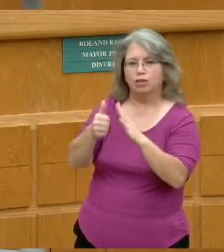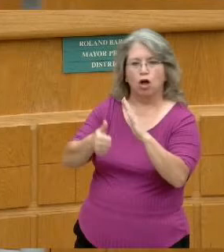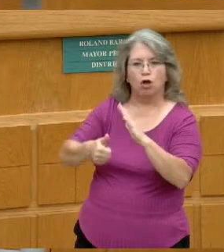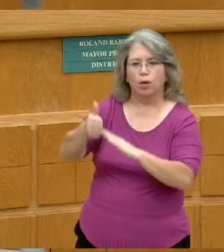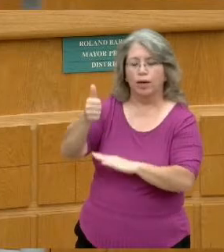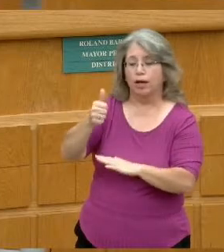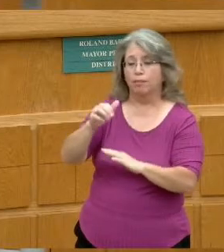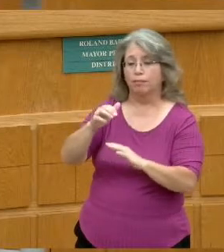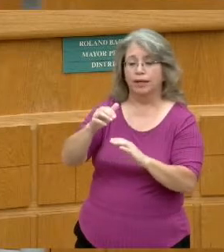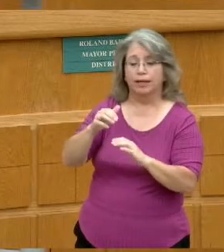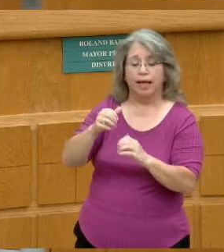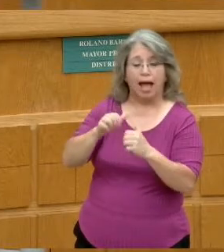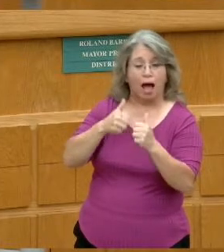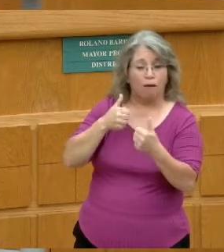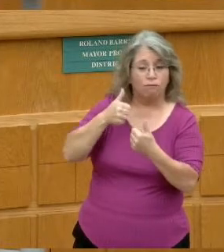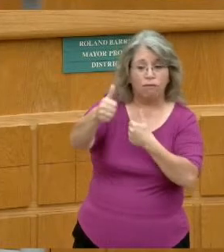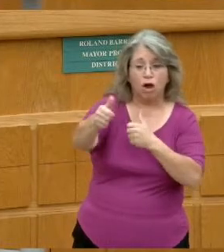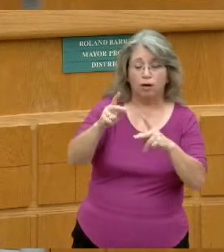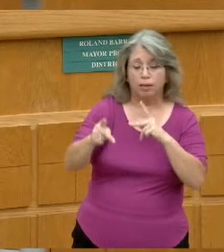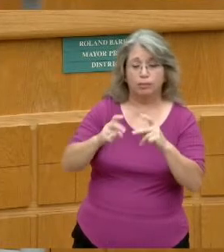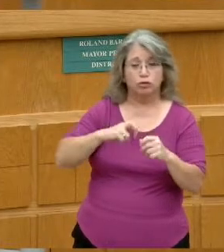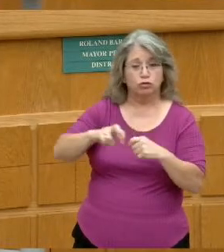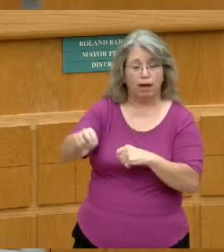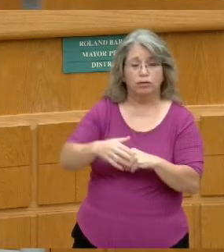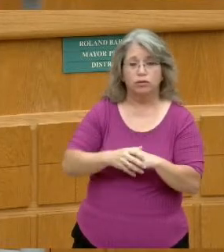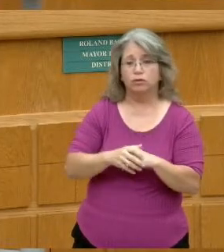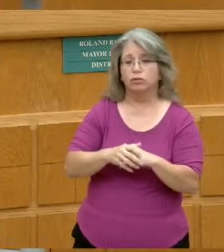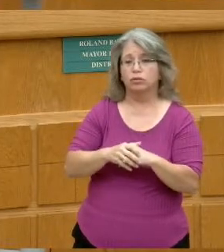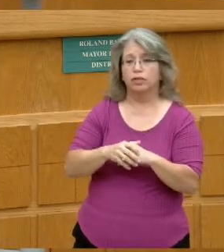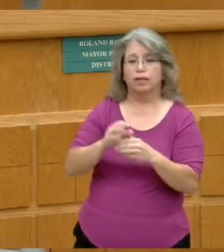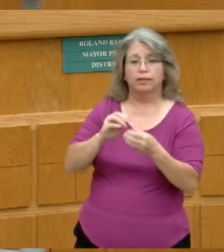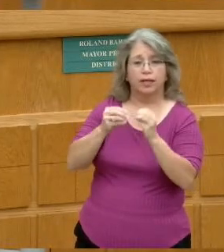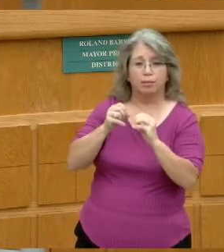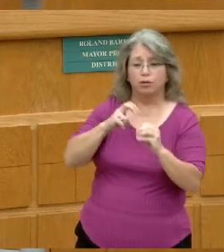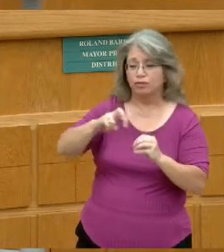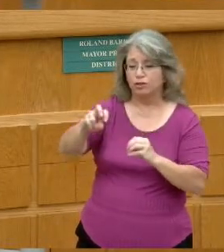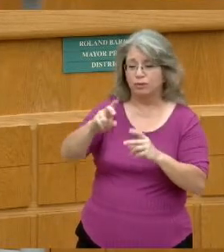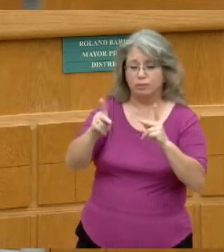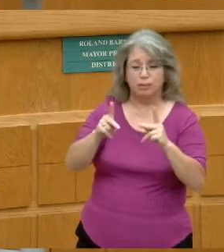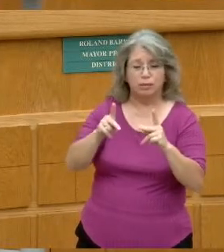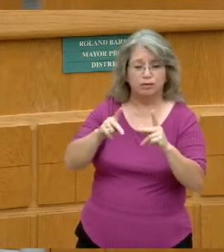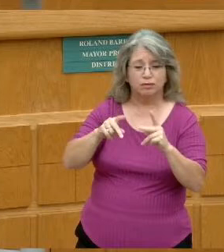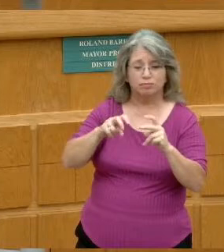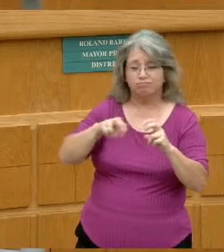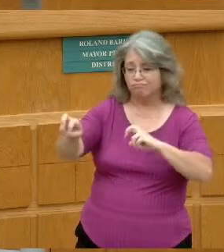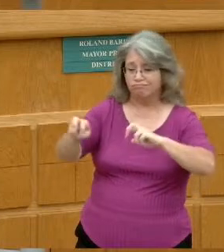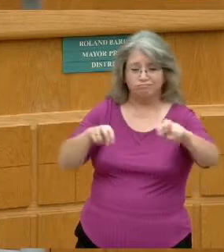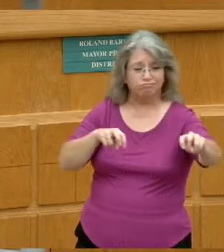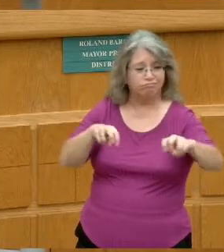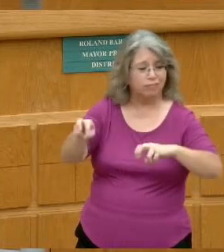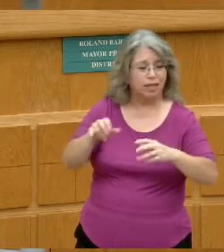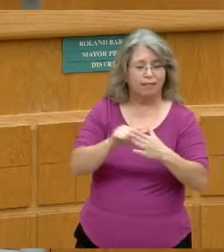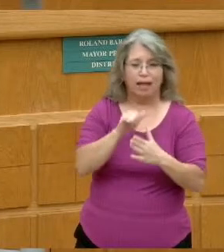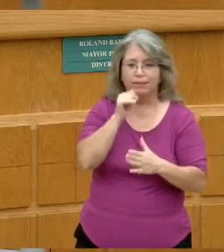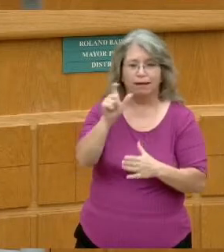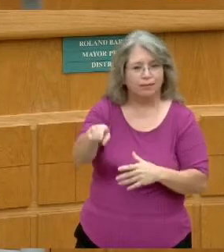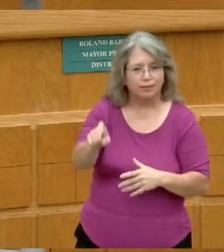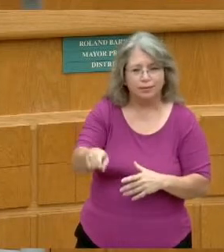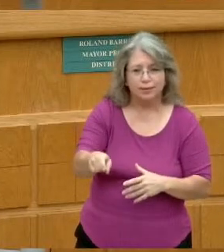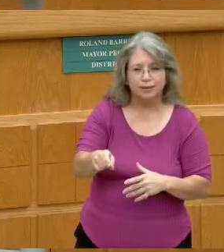of trips that people have taken that were unnecessary, they've all been increasing. And so this still is